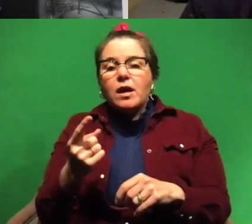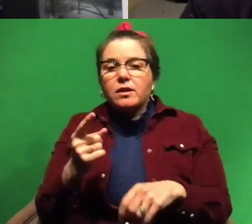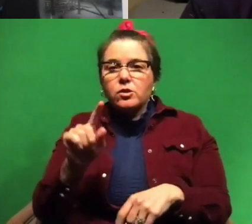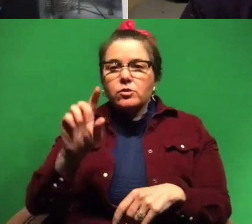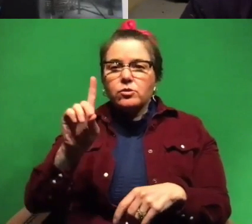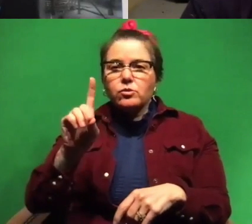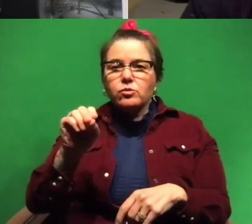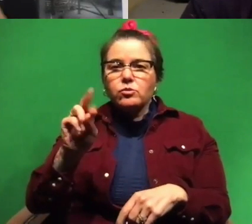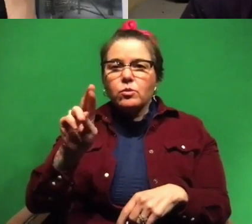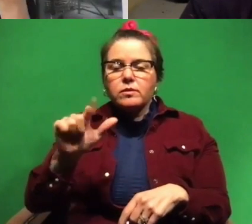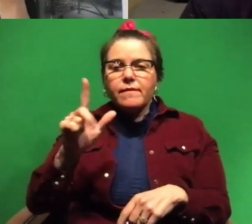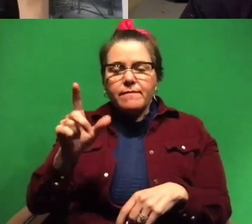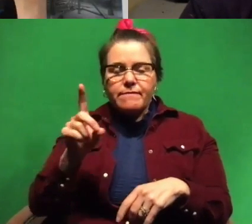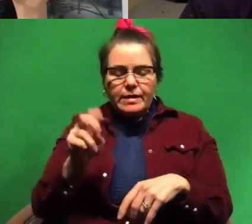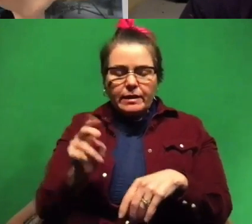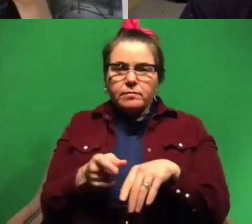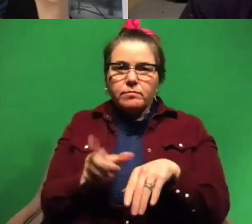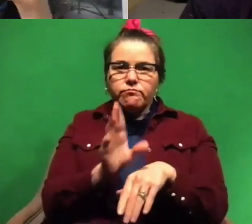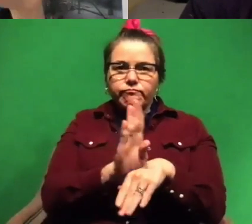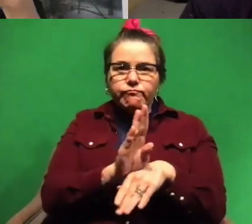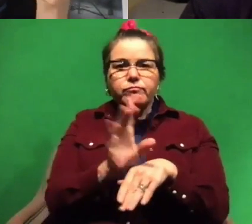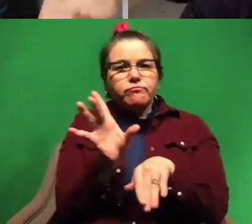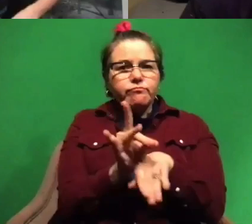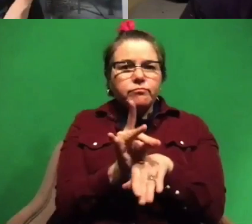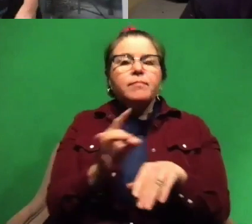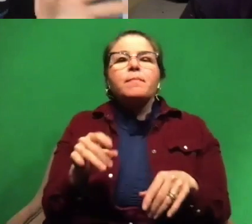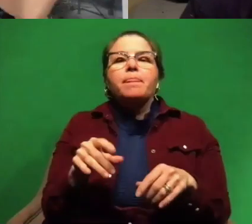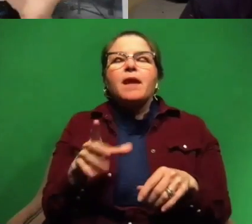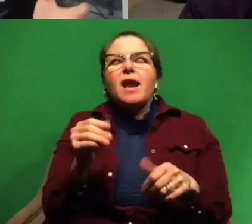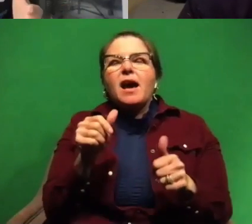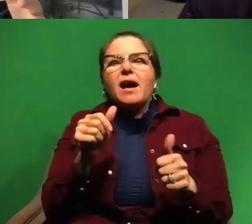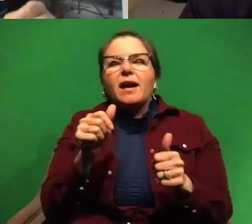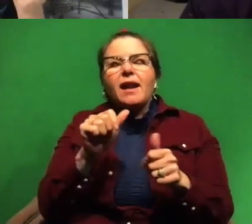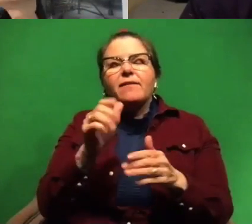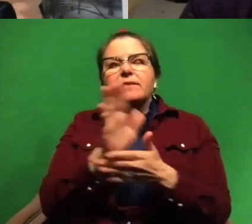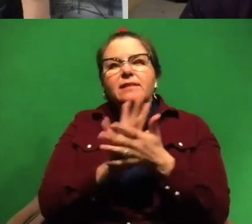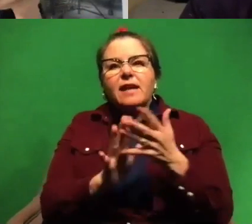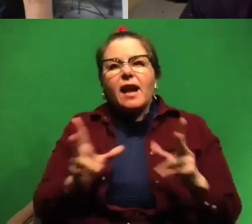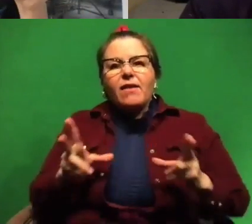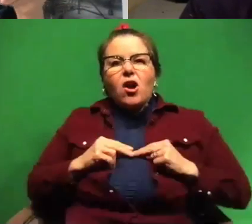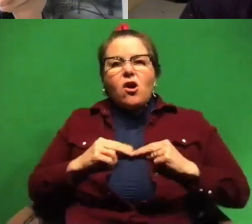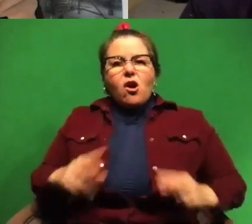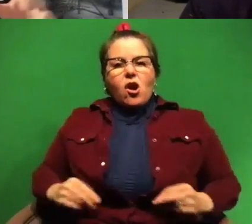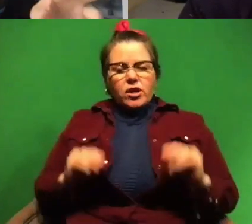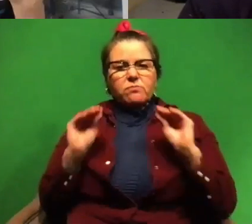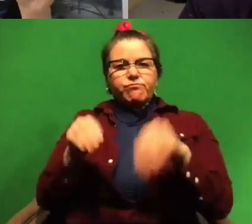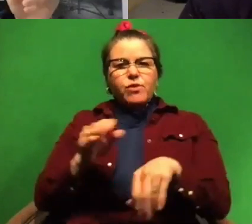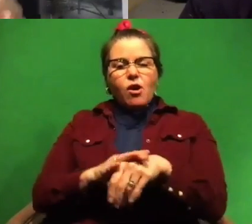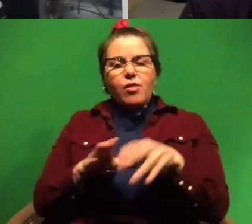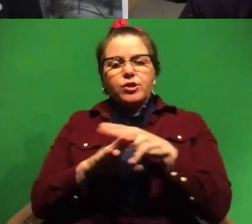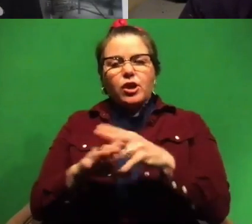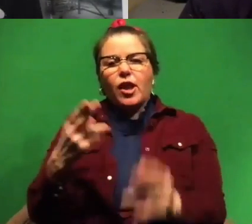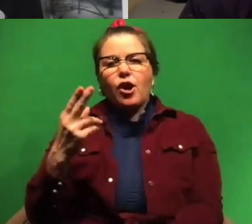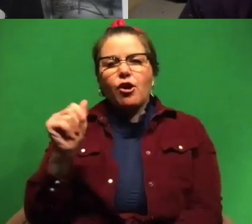fin attachment method. And then I also designed this like little harness that we can put around the sharks and have them wear it that way, which is like a little